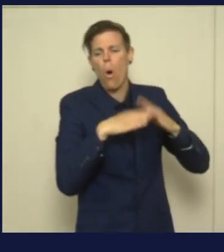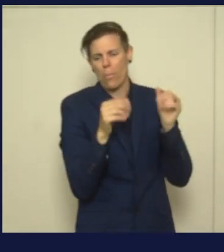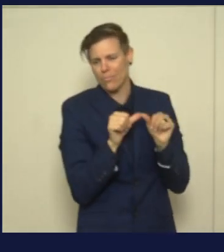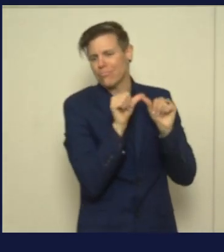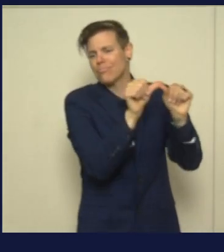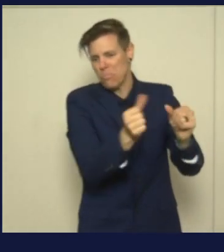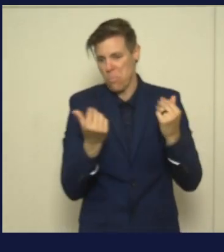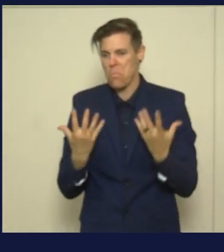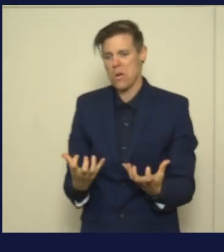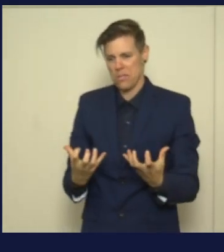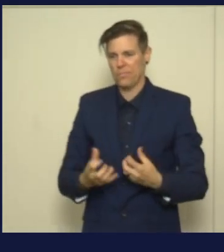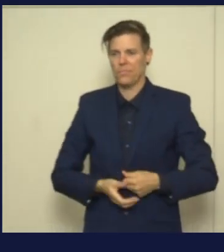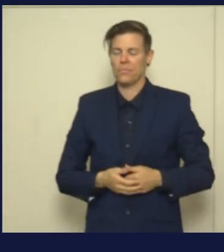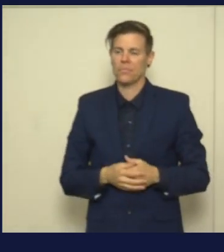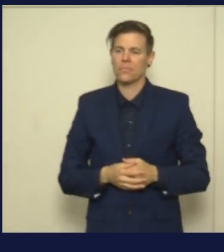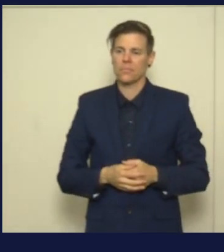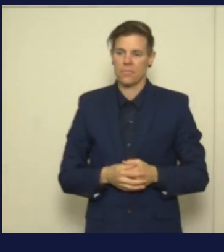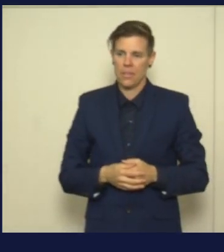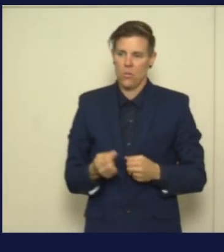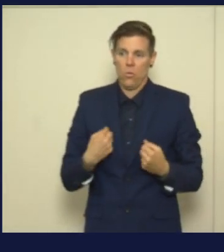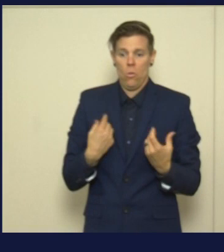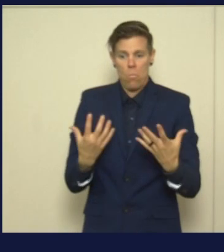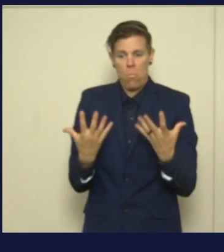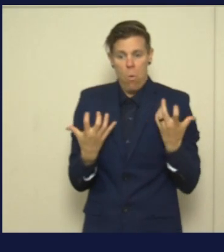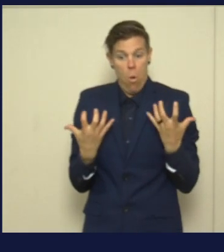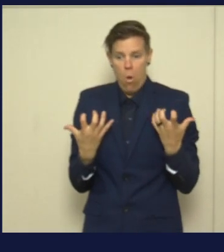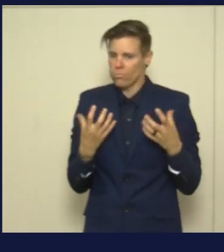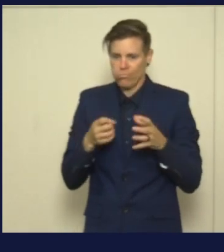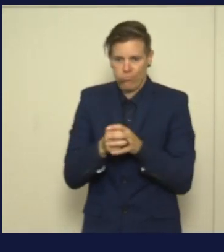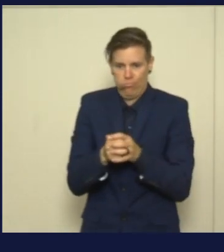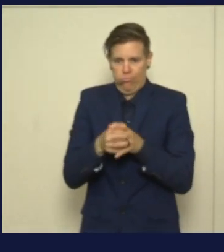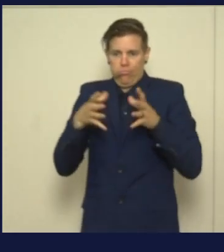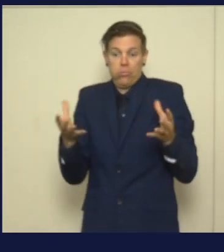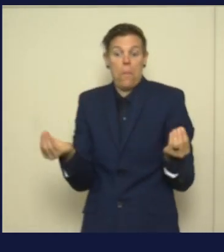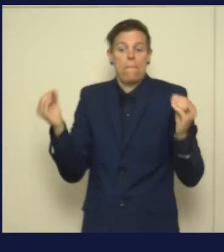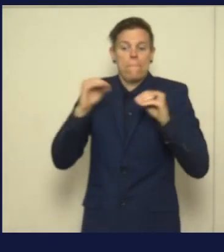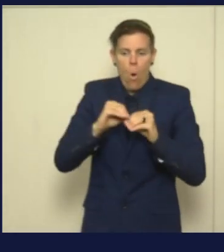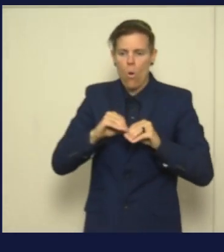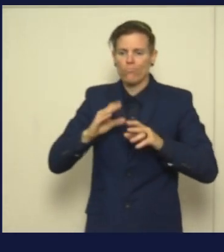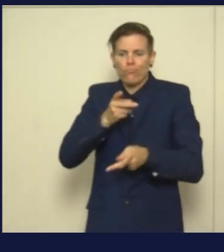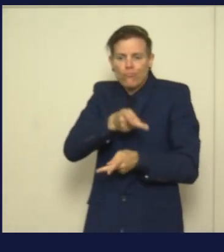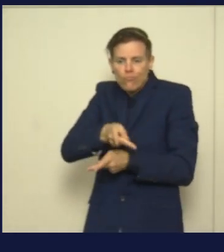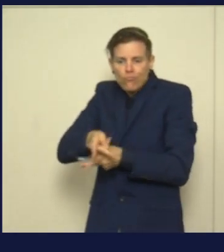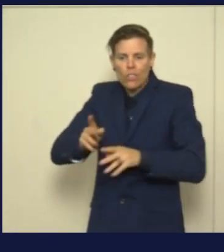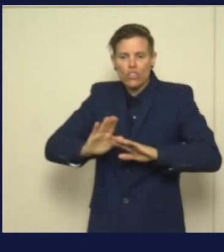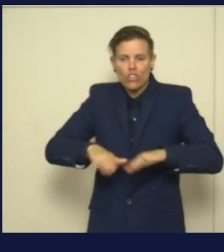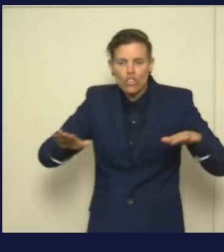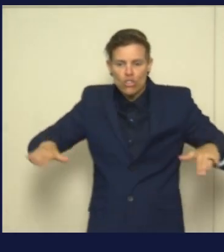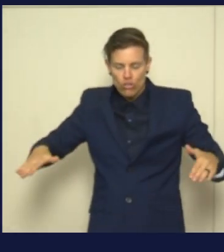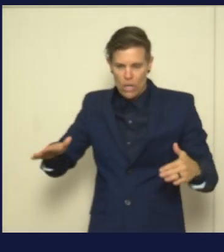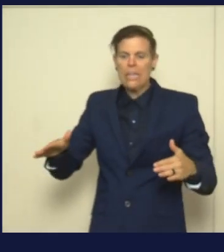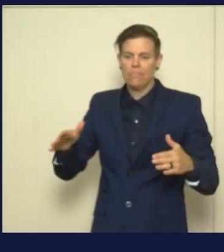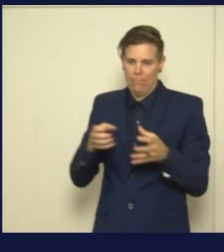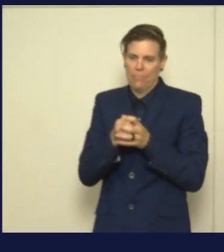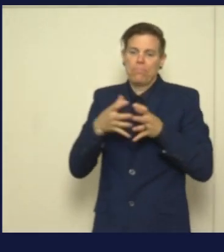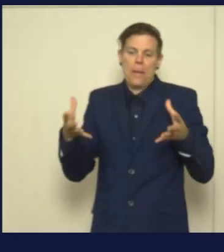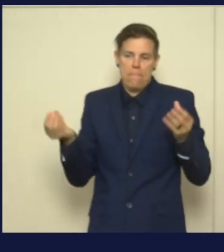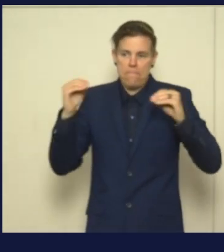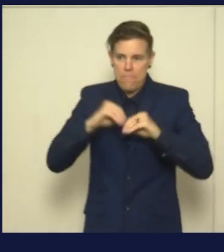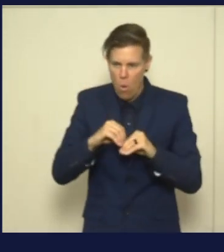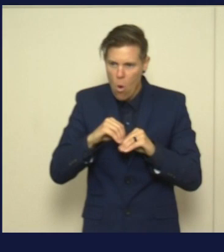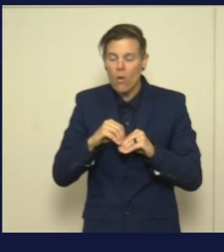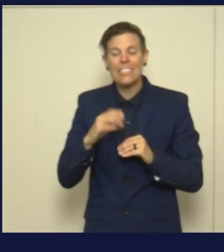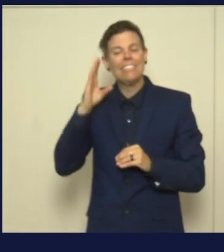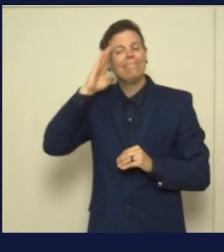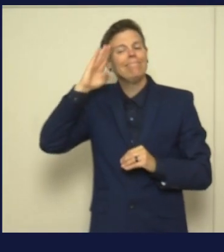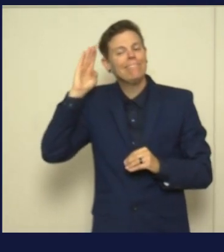care access. This is really critical because, in fact, and we know that we're introducing a little risk as we have folks go back to